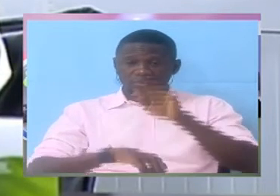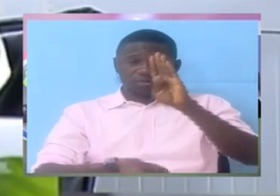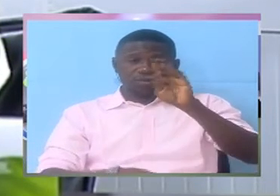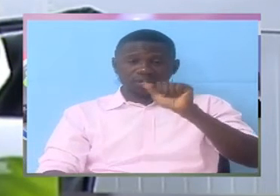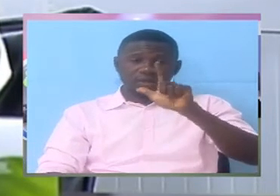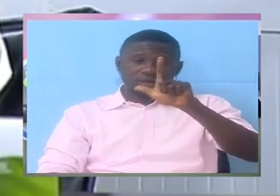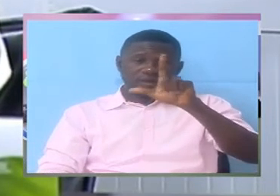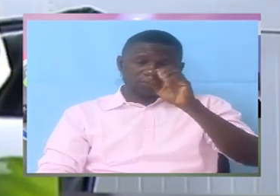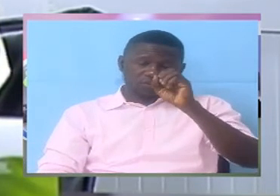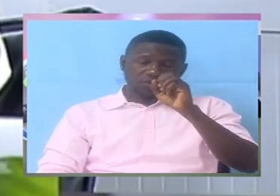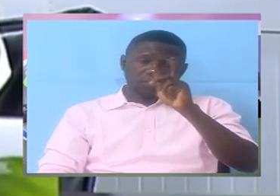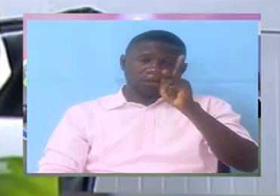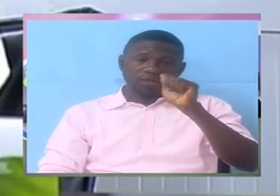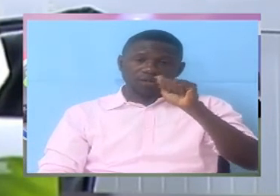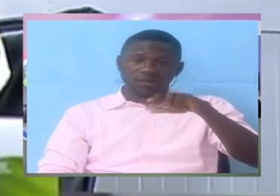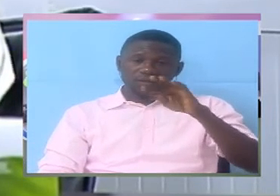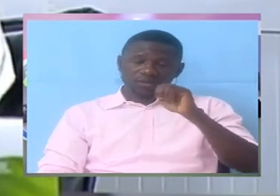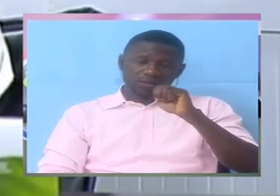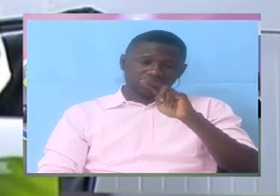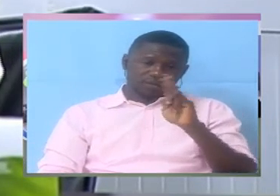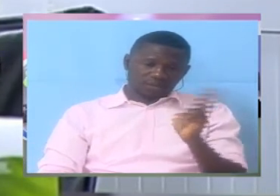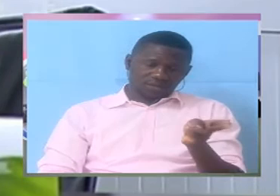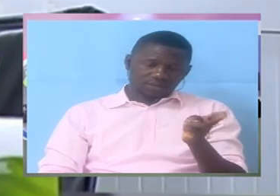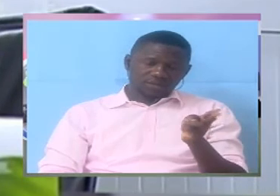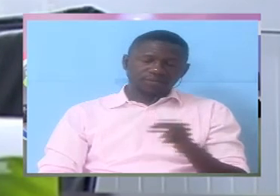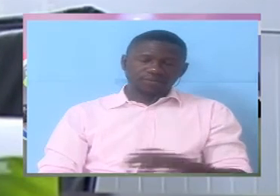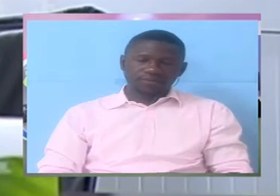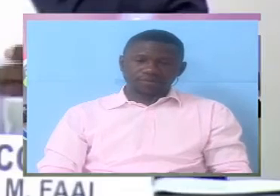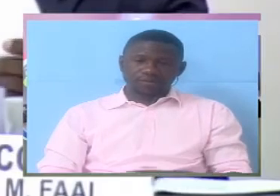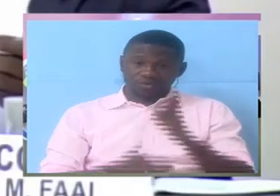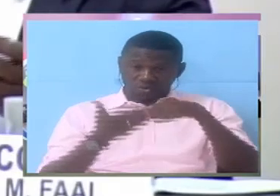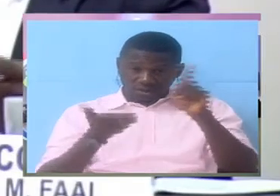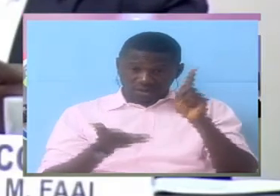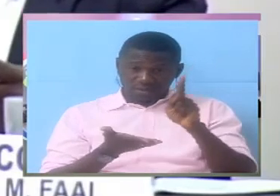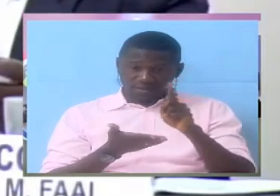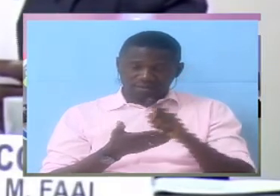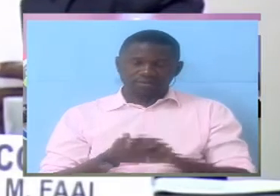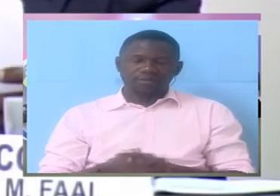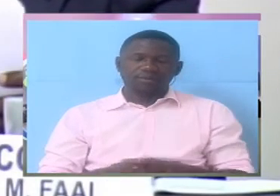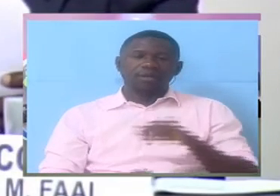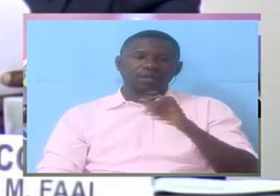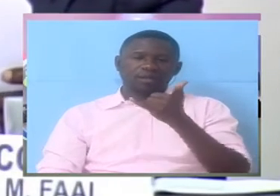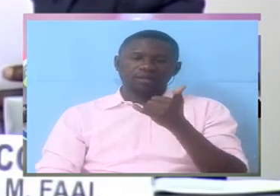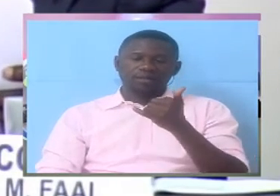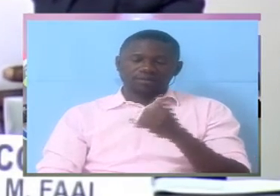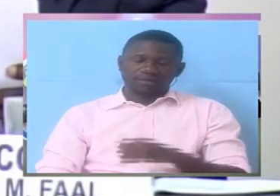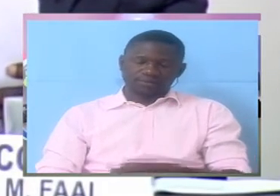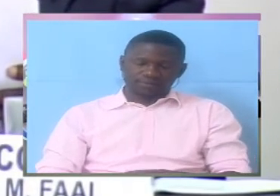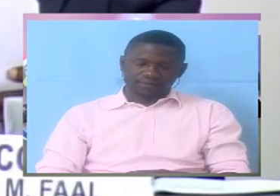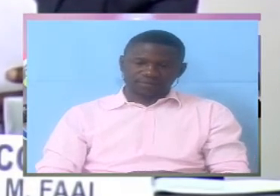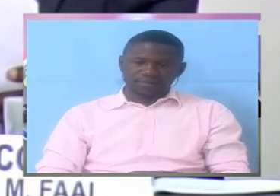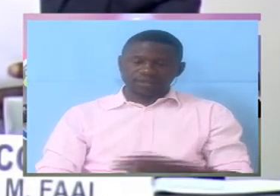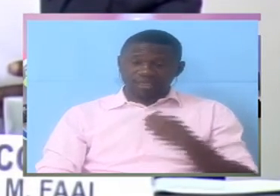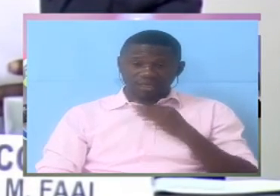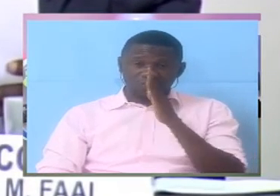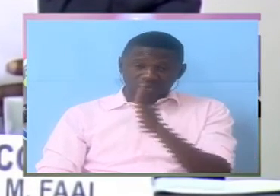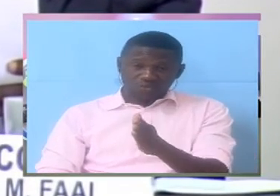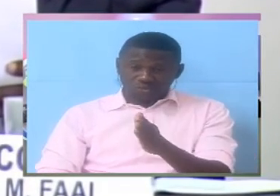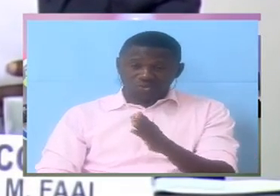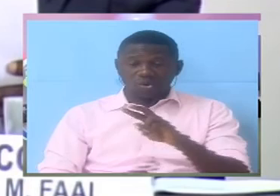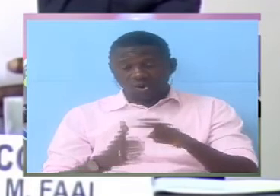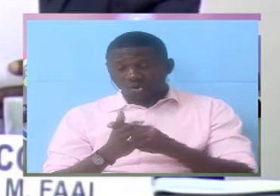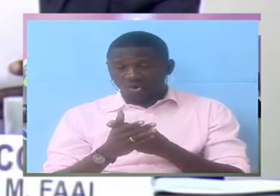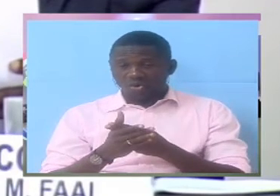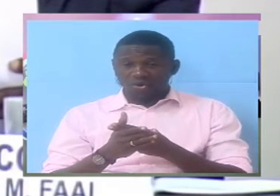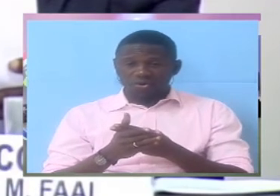kisikisika. Correct? Wanya? Okay. Yes, counsel. Ah, counsel. And is that the truth or is it as a result of